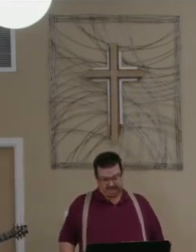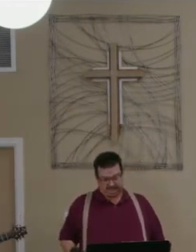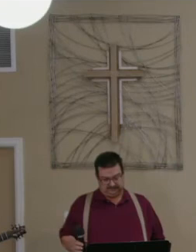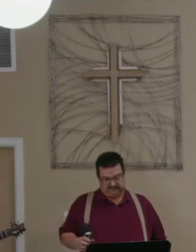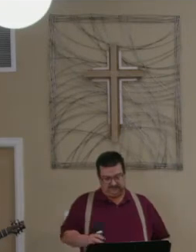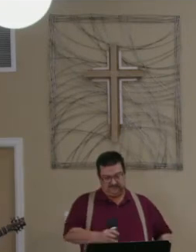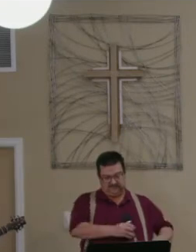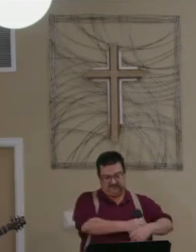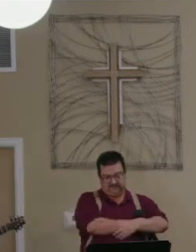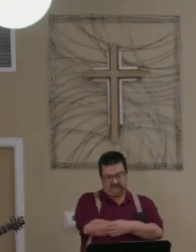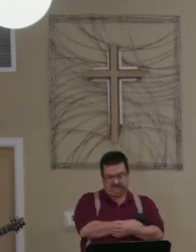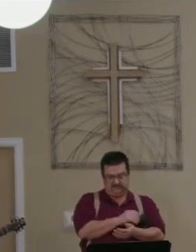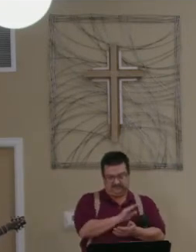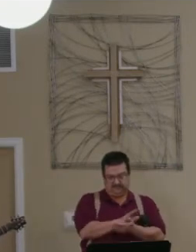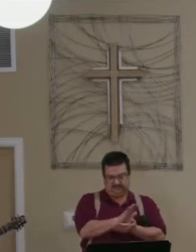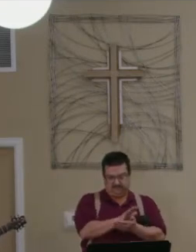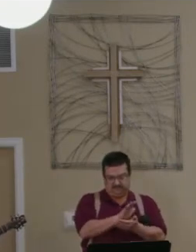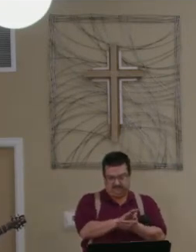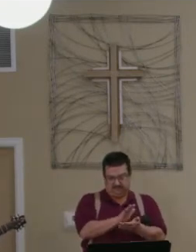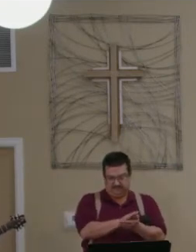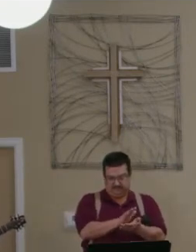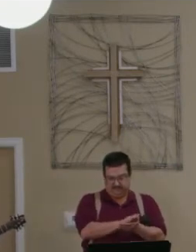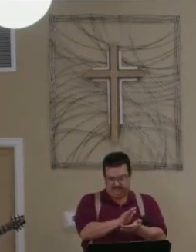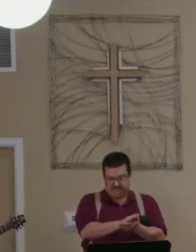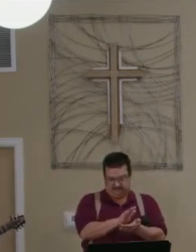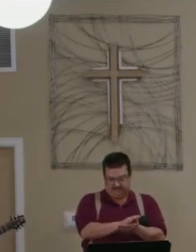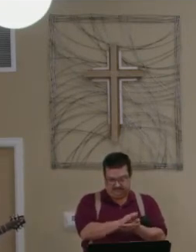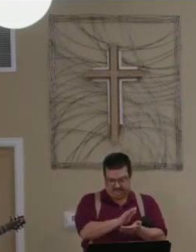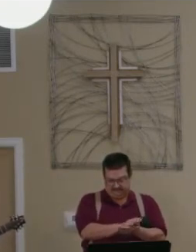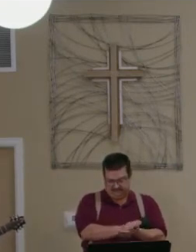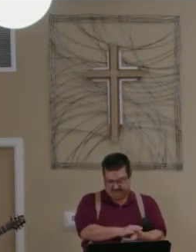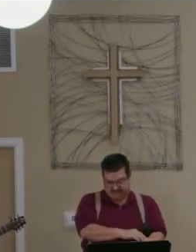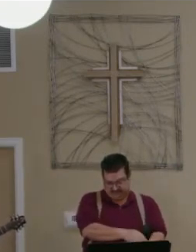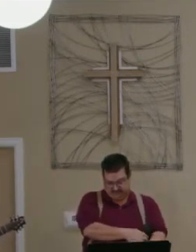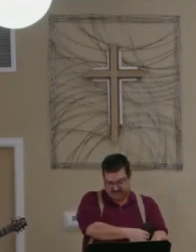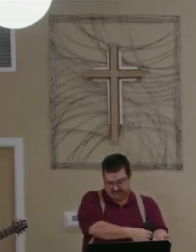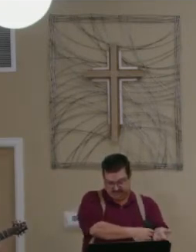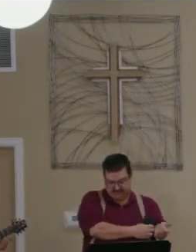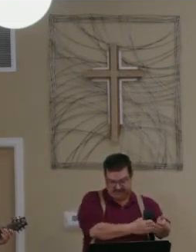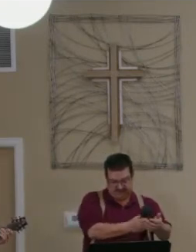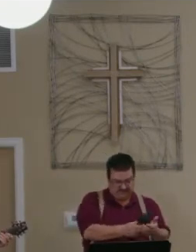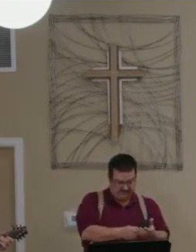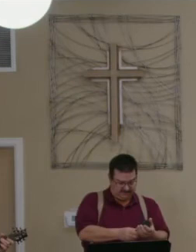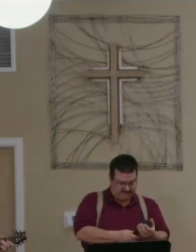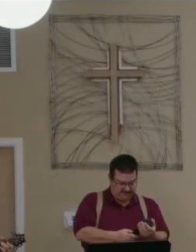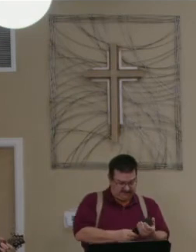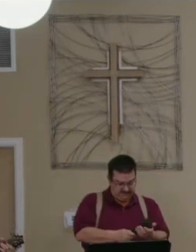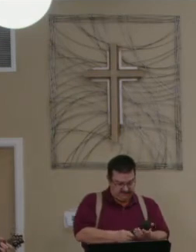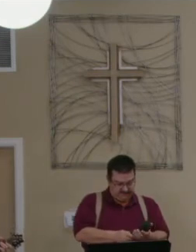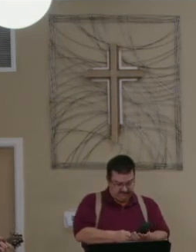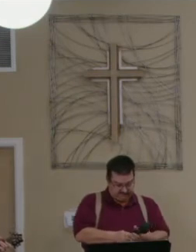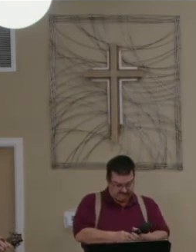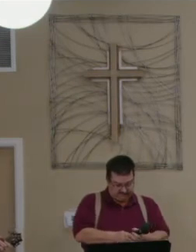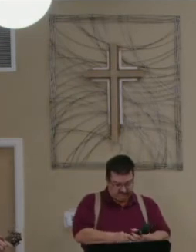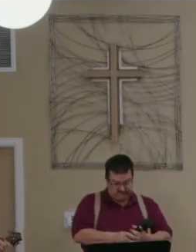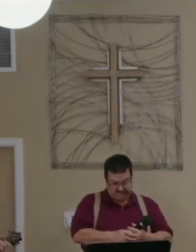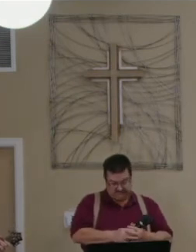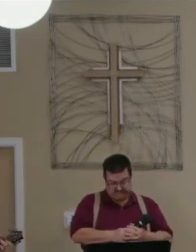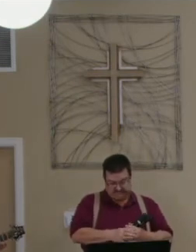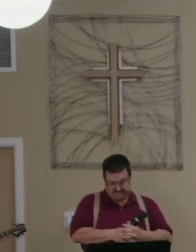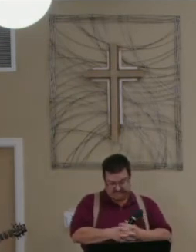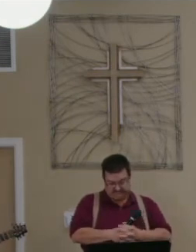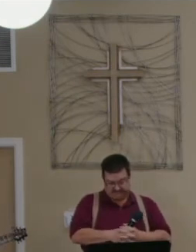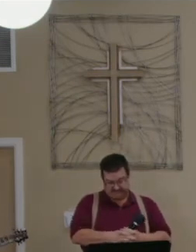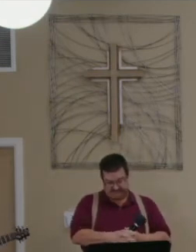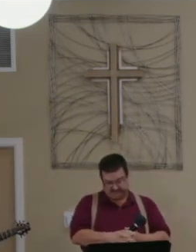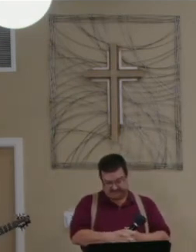Dan and his family, and for all of you that helped prepare and clean up. And I will miss someone, so I'm not going to say any other names. It was a great